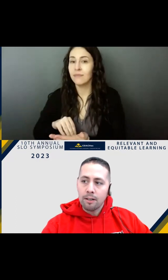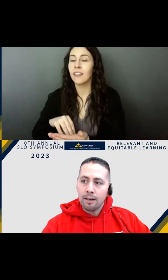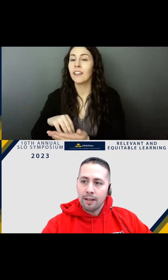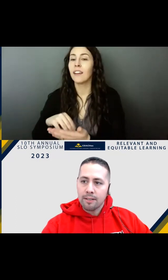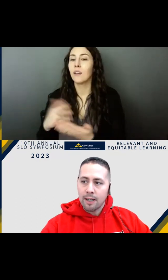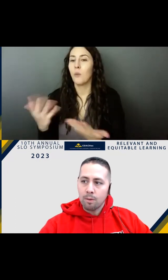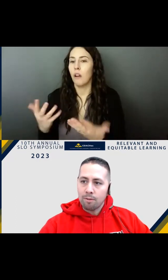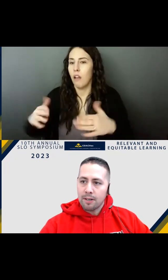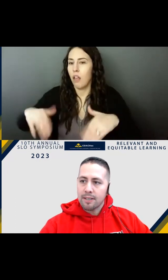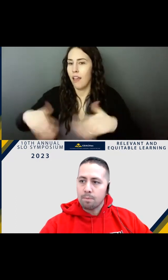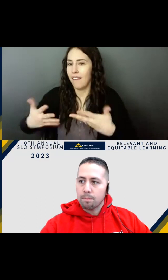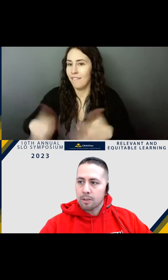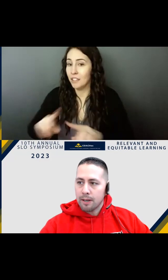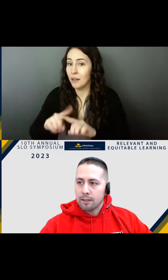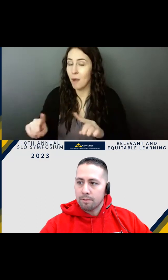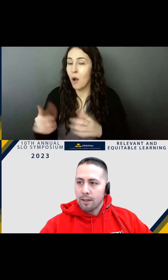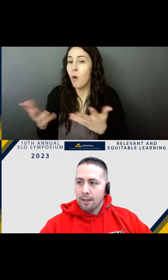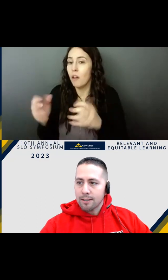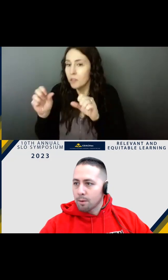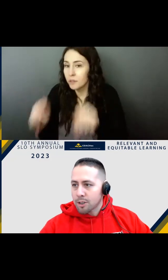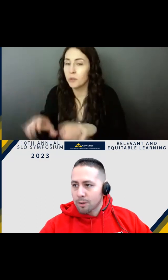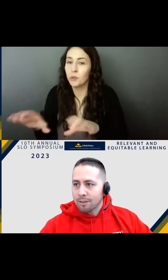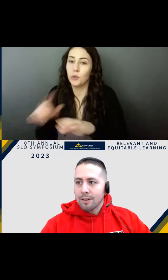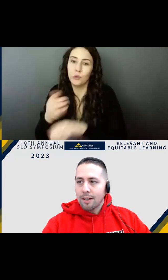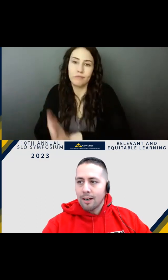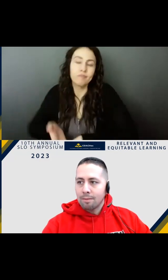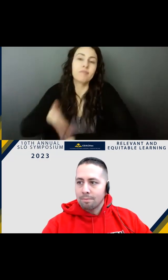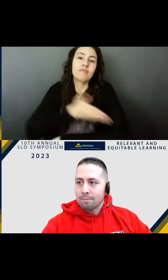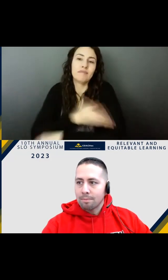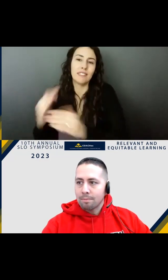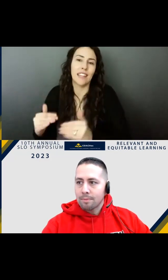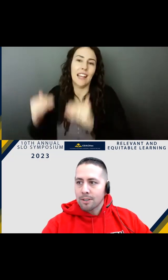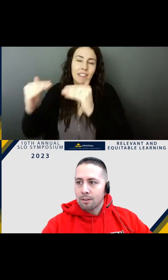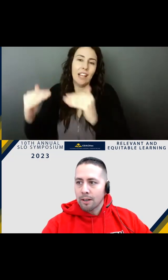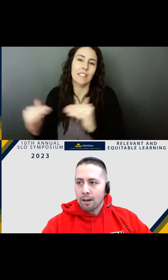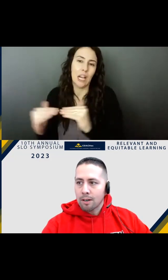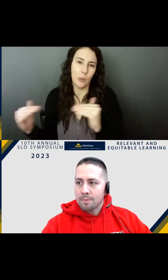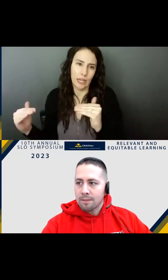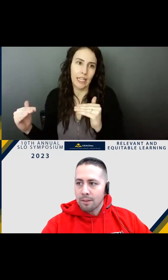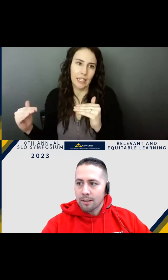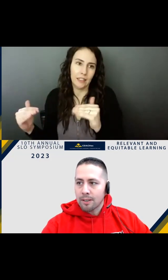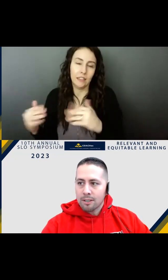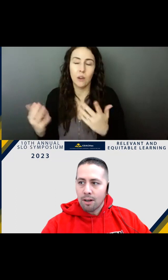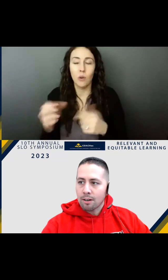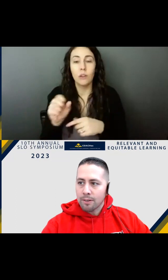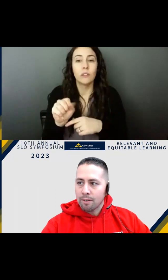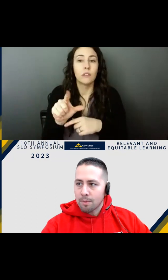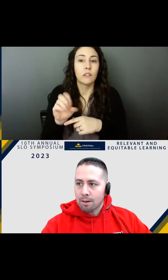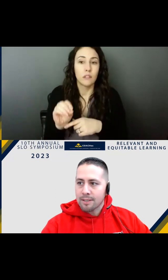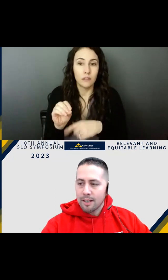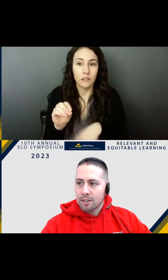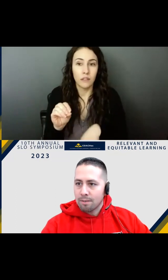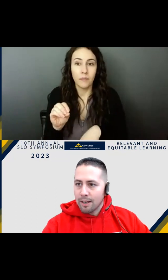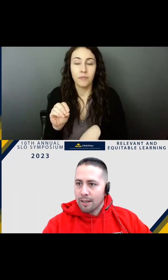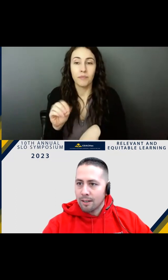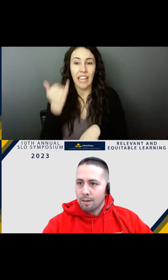that could advance equity from an assessment perspective. And so in short, student learning outcomes, if you look at the historiography of them